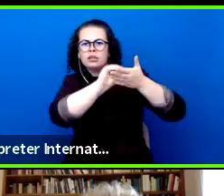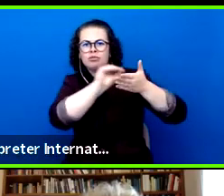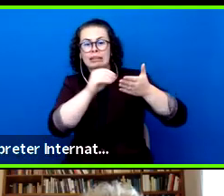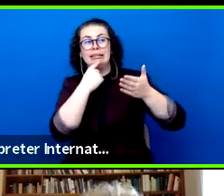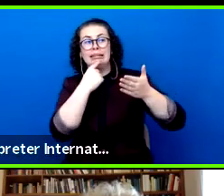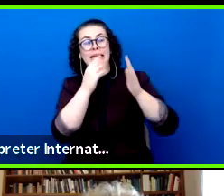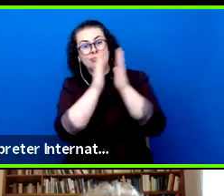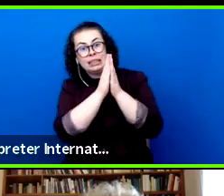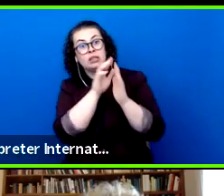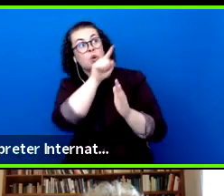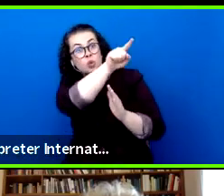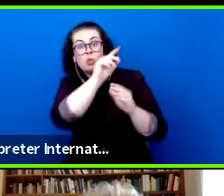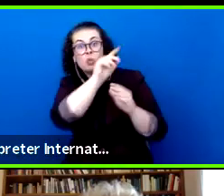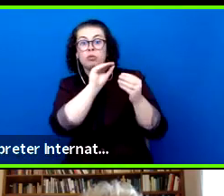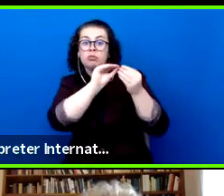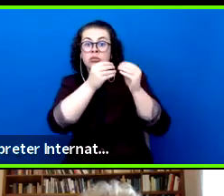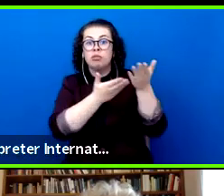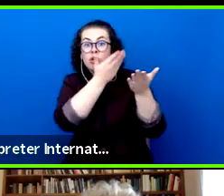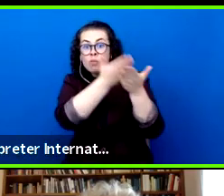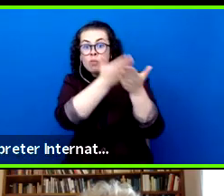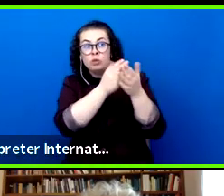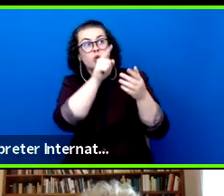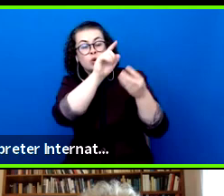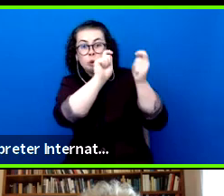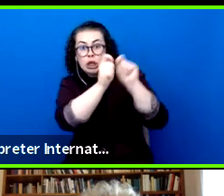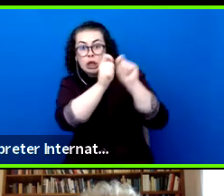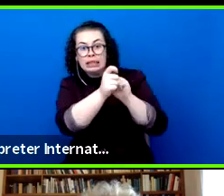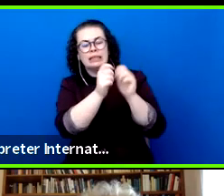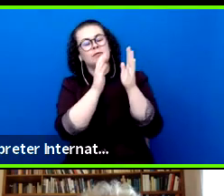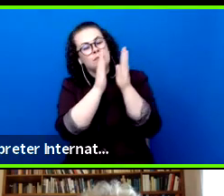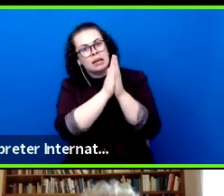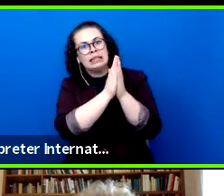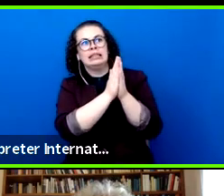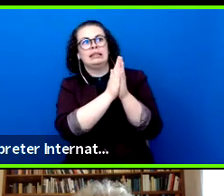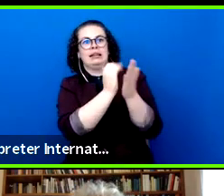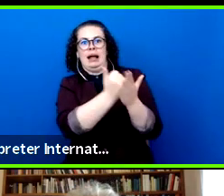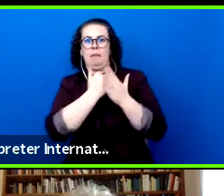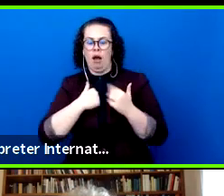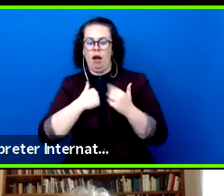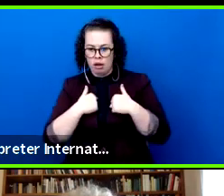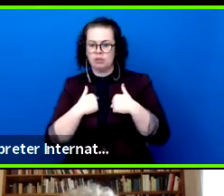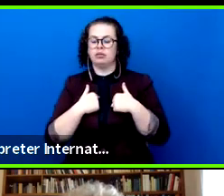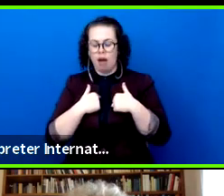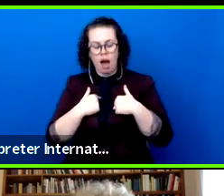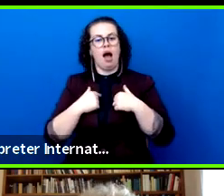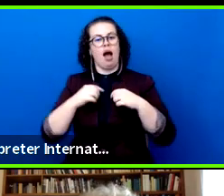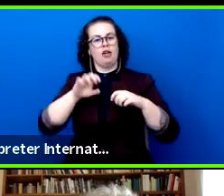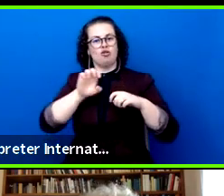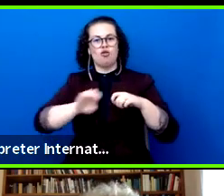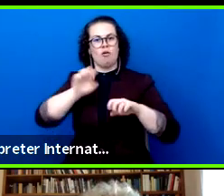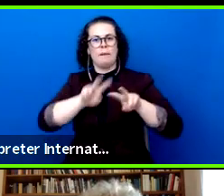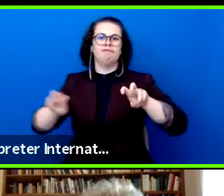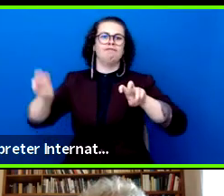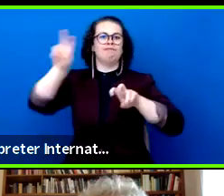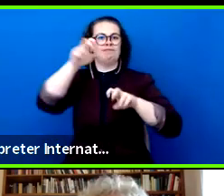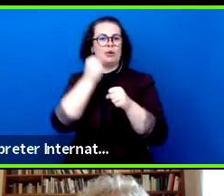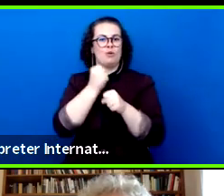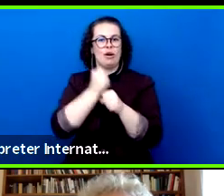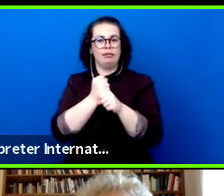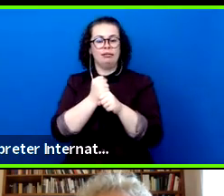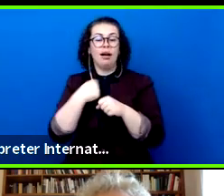the outcome, that the sector can continue to have the mobility that it thrives on. And I think it would be a terrible